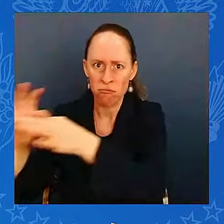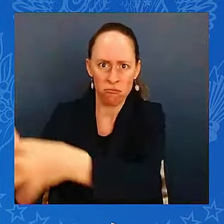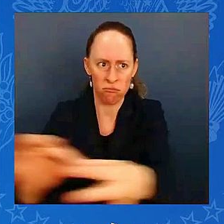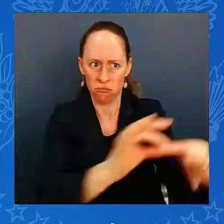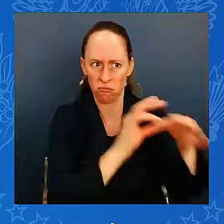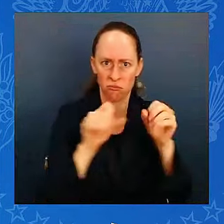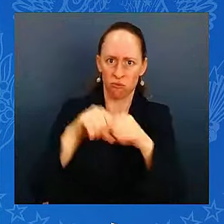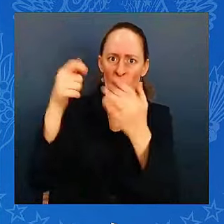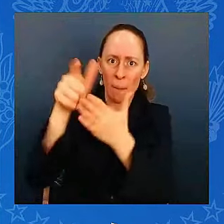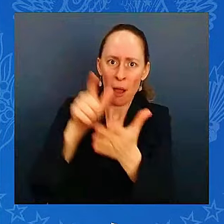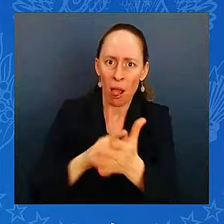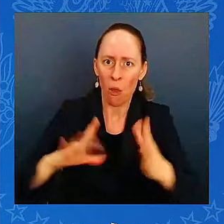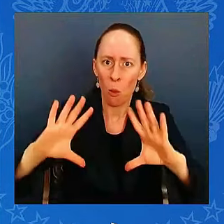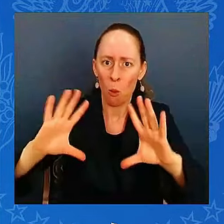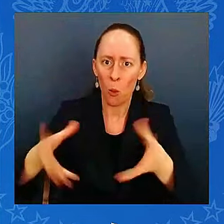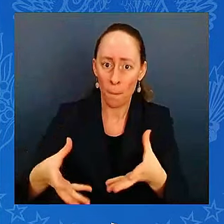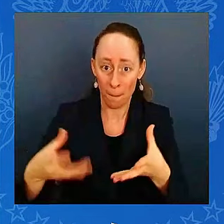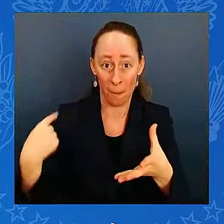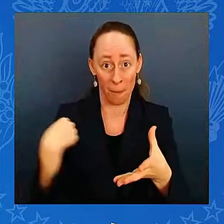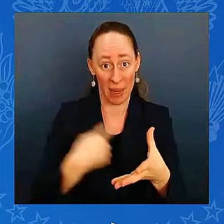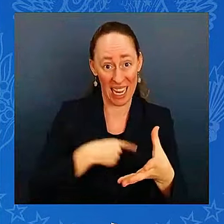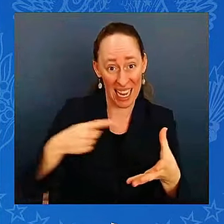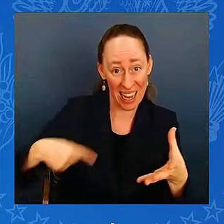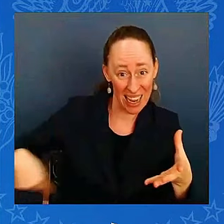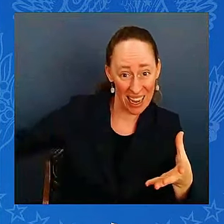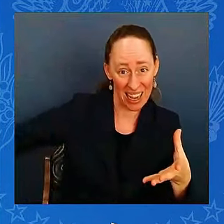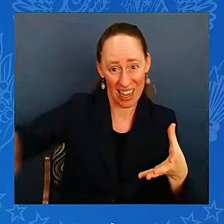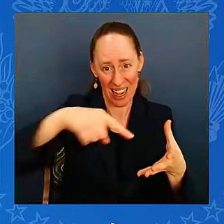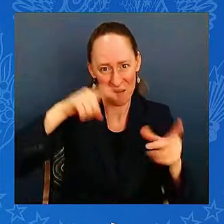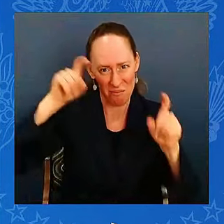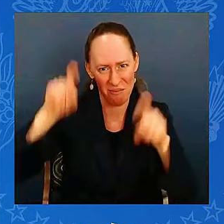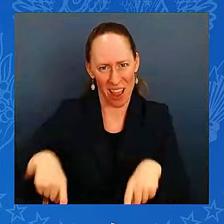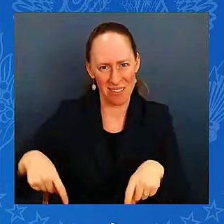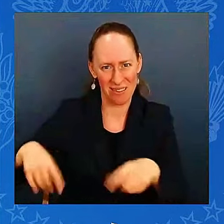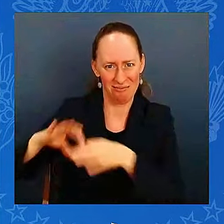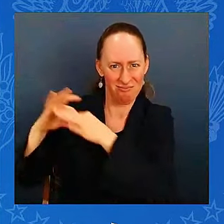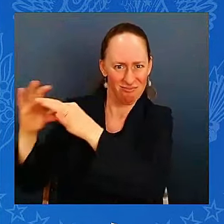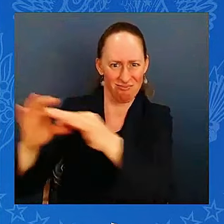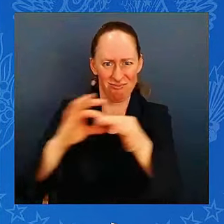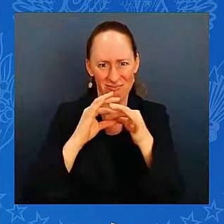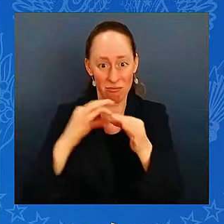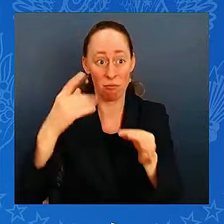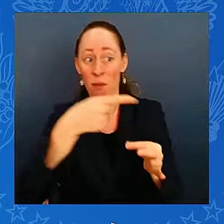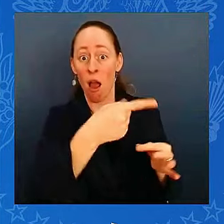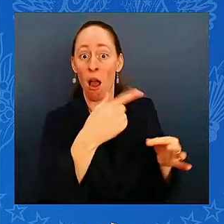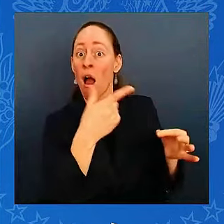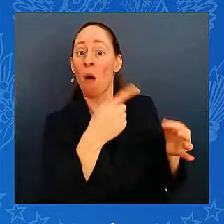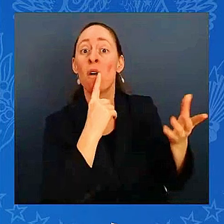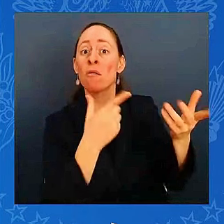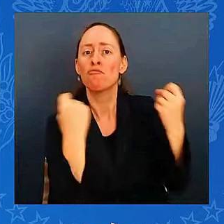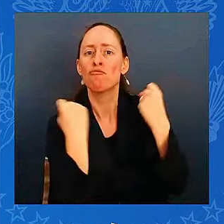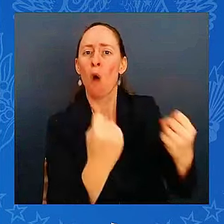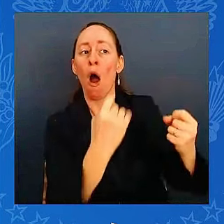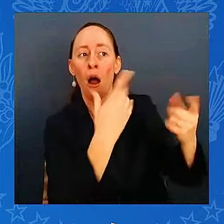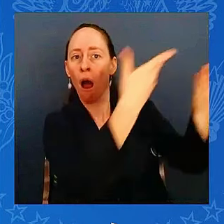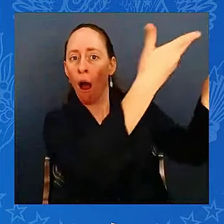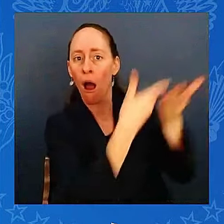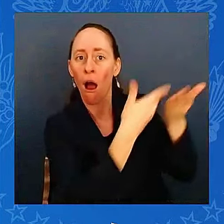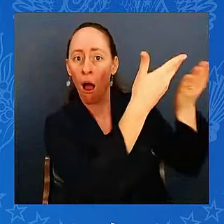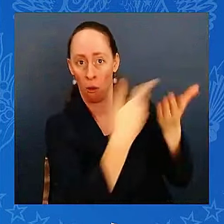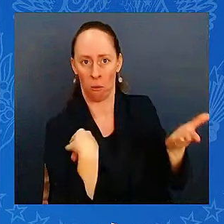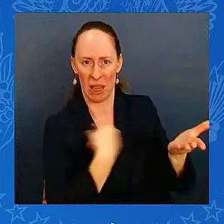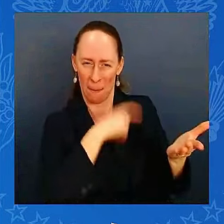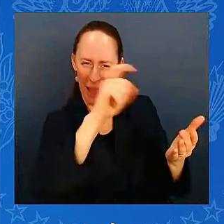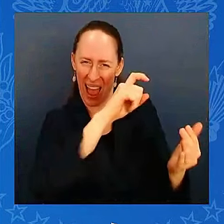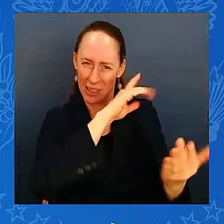a supply market. And if it is a supply market, it means that you need to disrupt the logistics of that